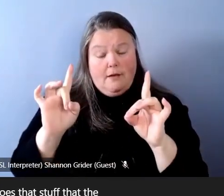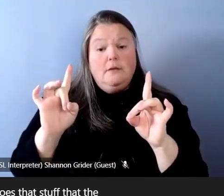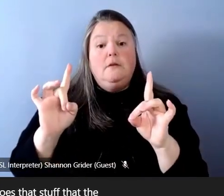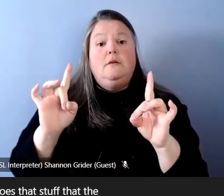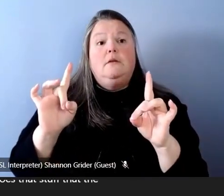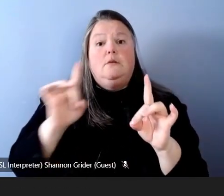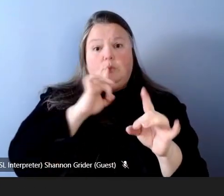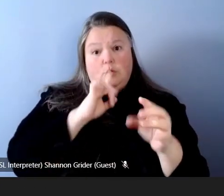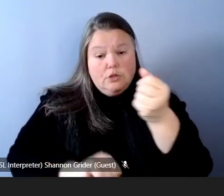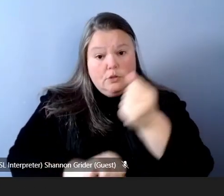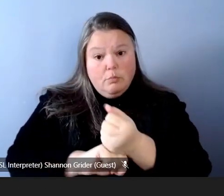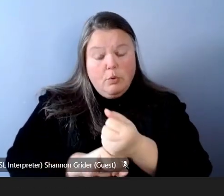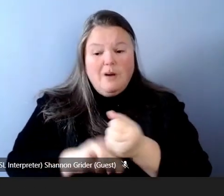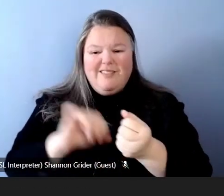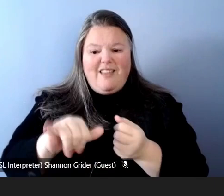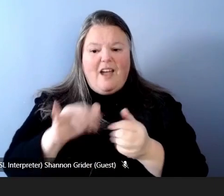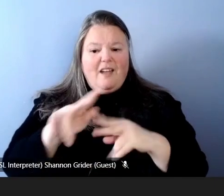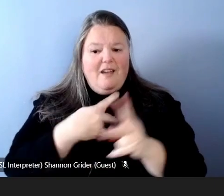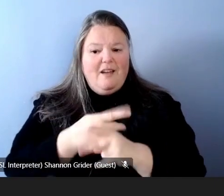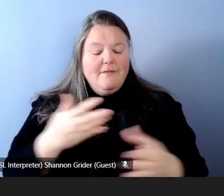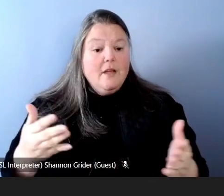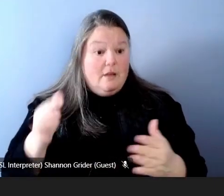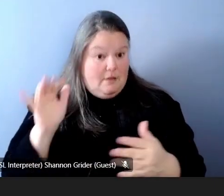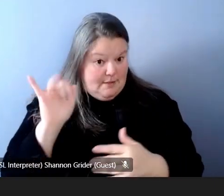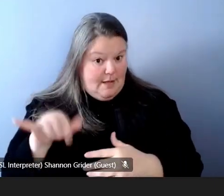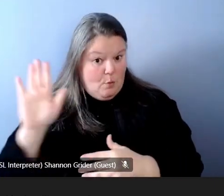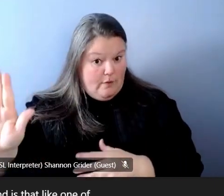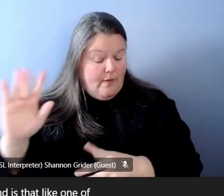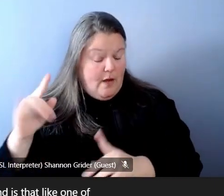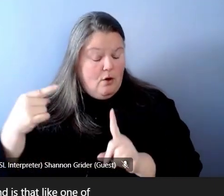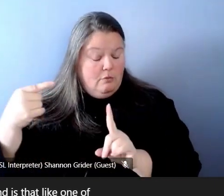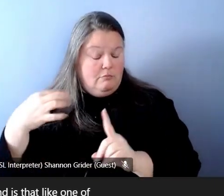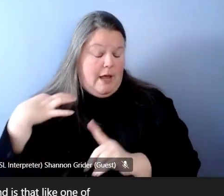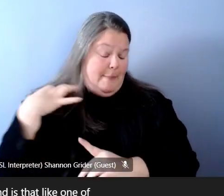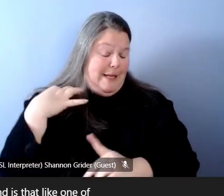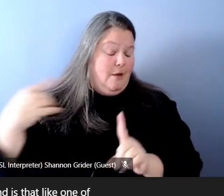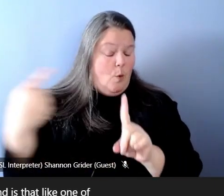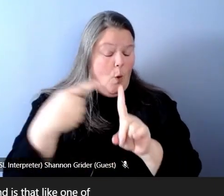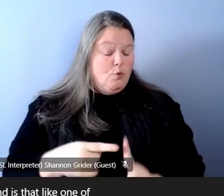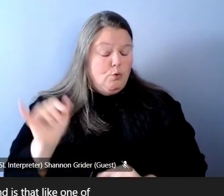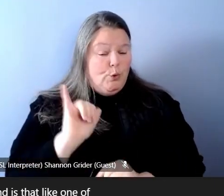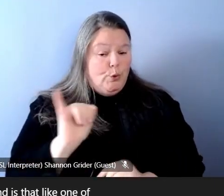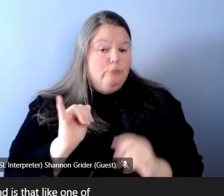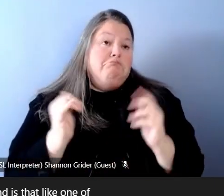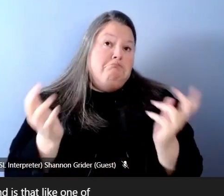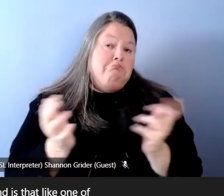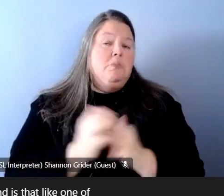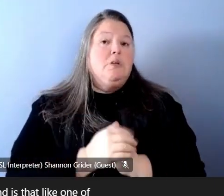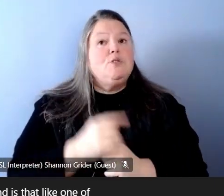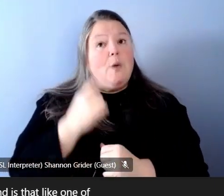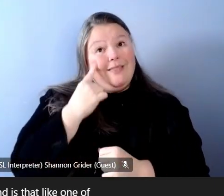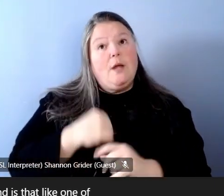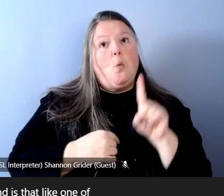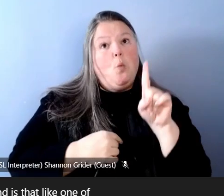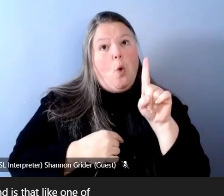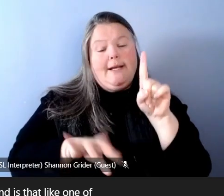would support and that kind of stuff, and is that like one of their goals? And so I think 1 and